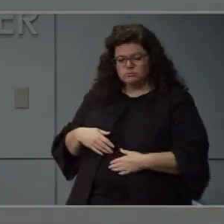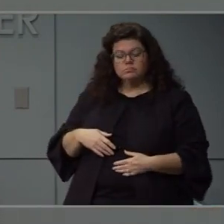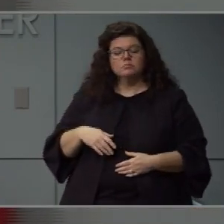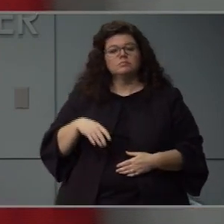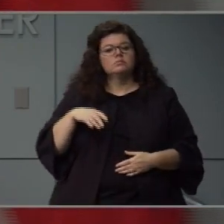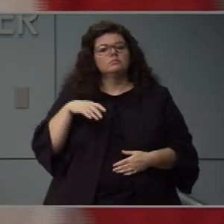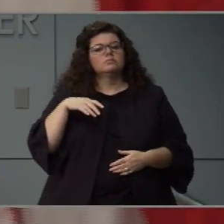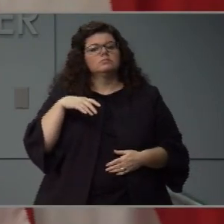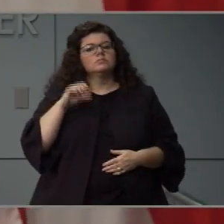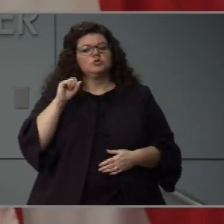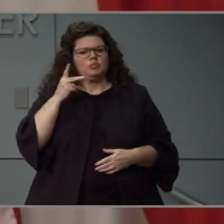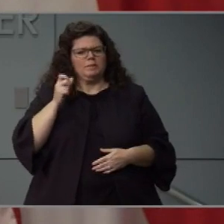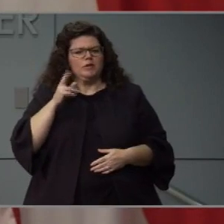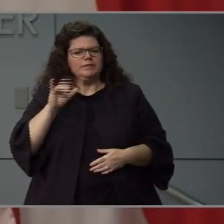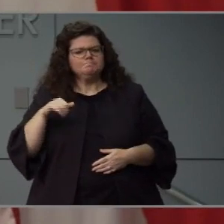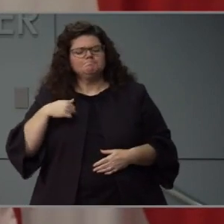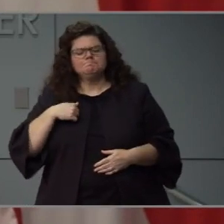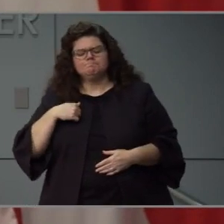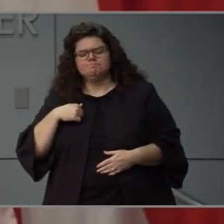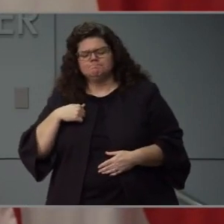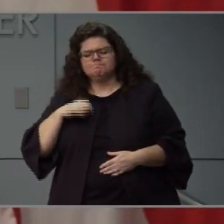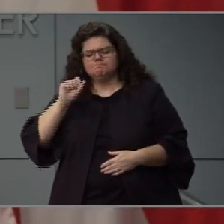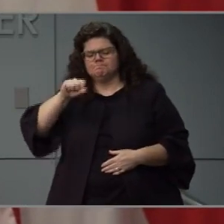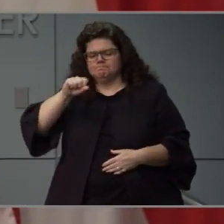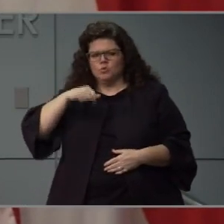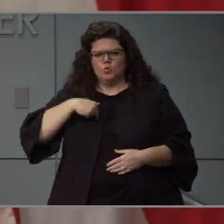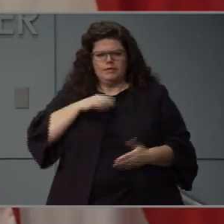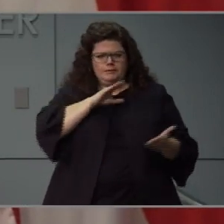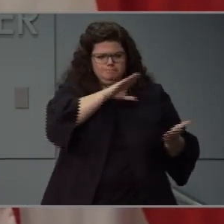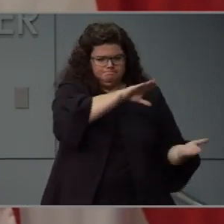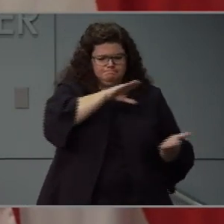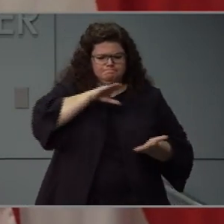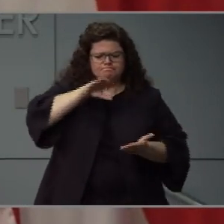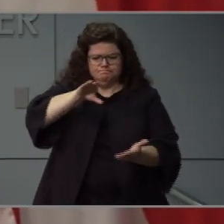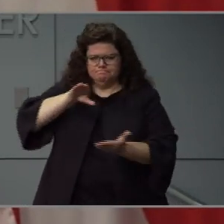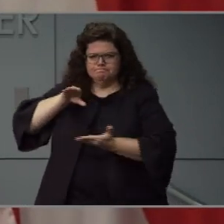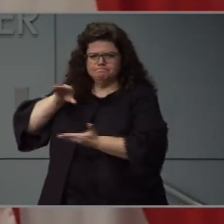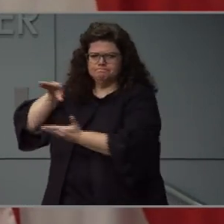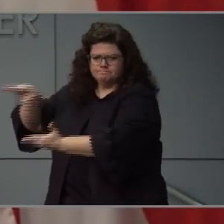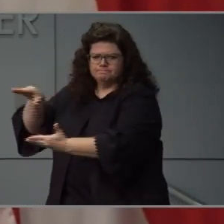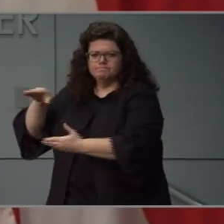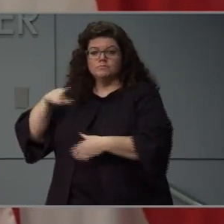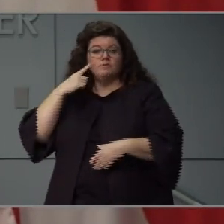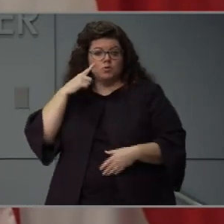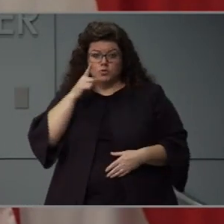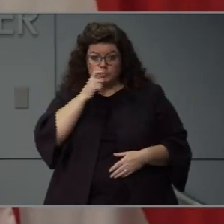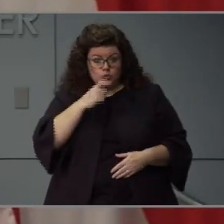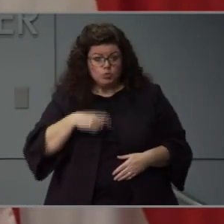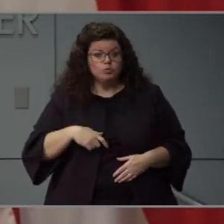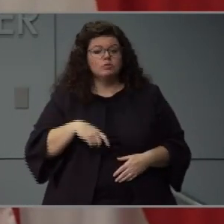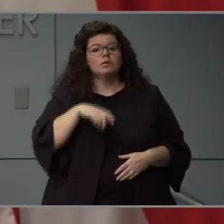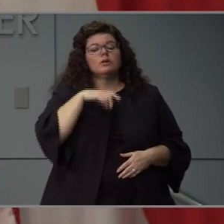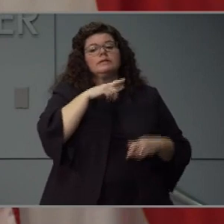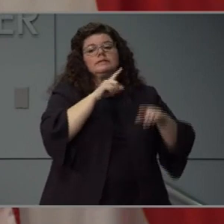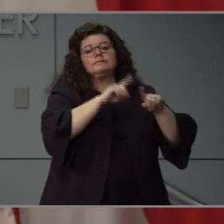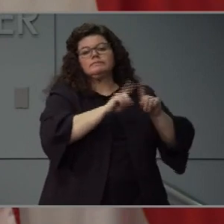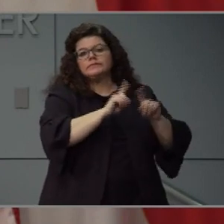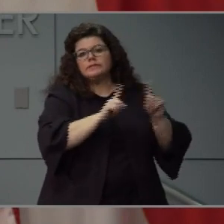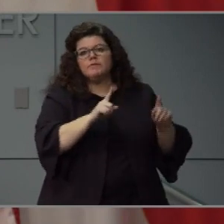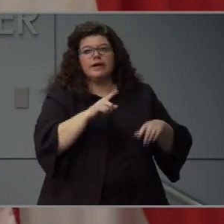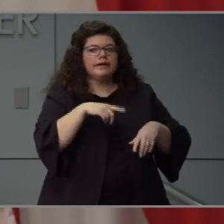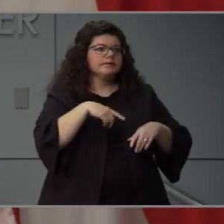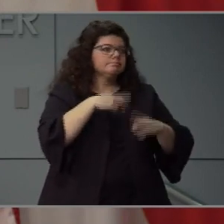to purchase personal protective equipment for all the different acute facilities, the long-term